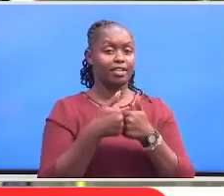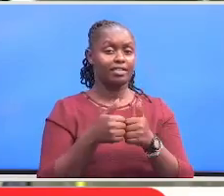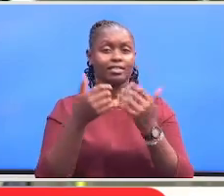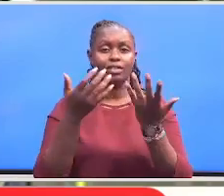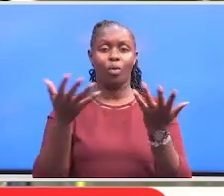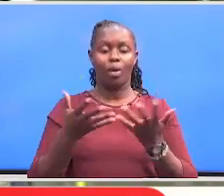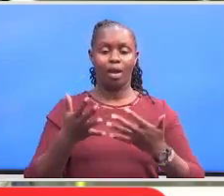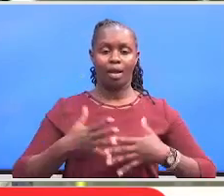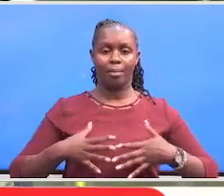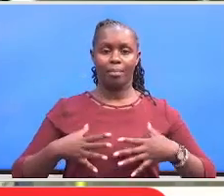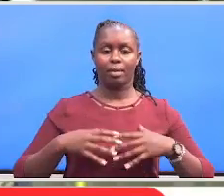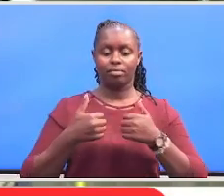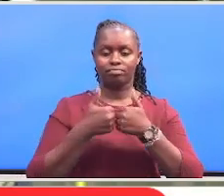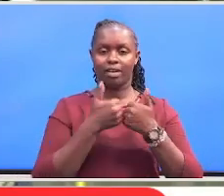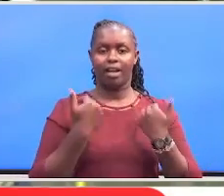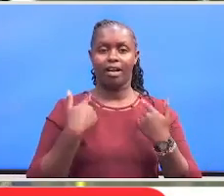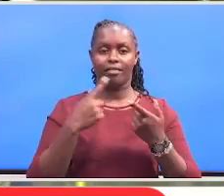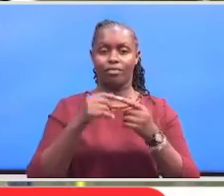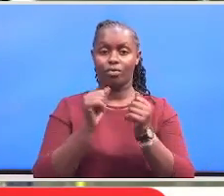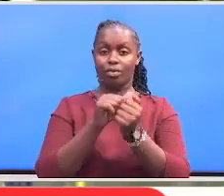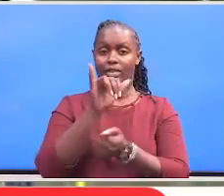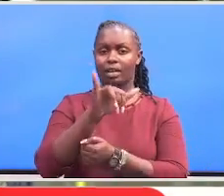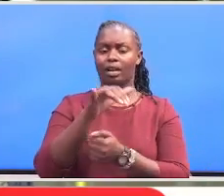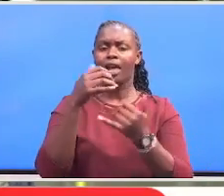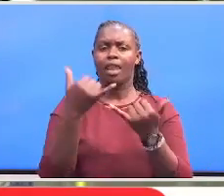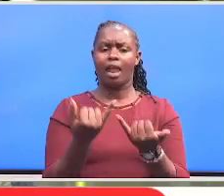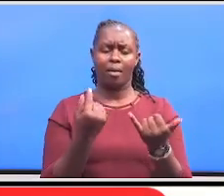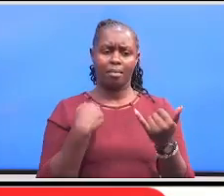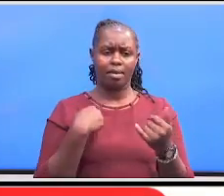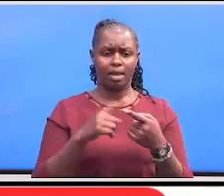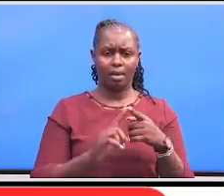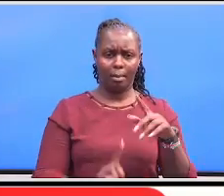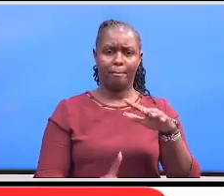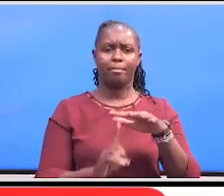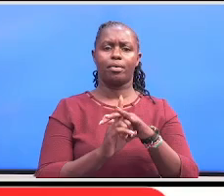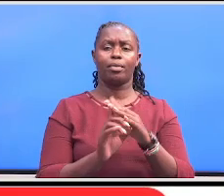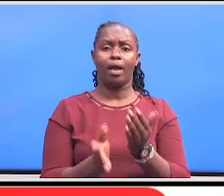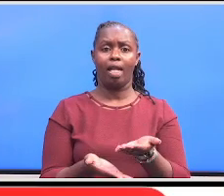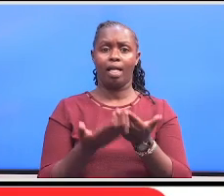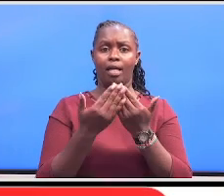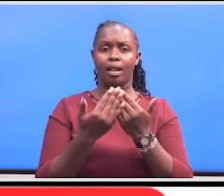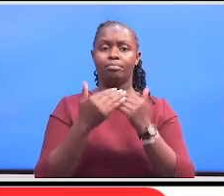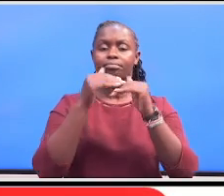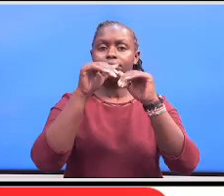watu kunyang'anywa votes zao. So I had to come up with a system that